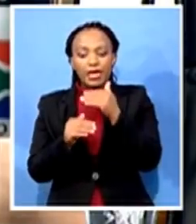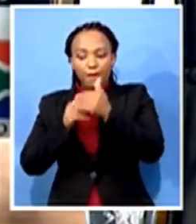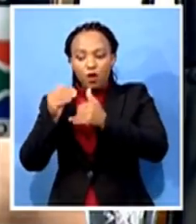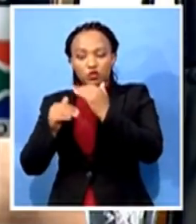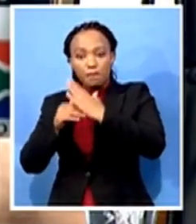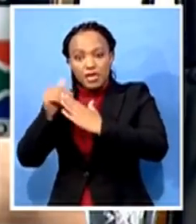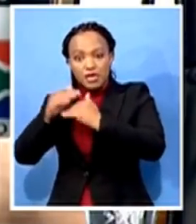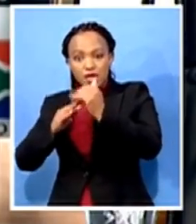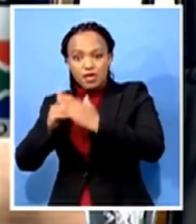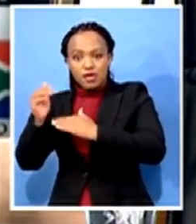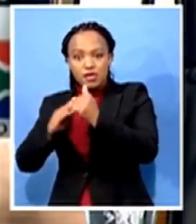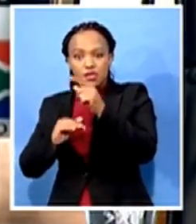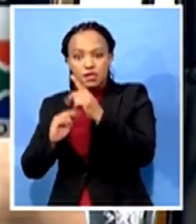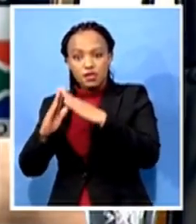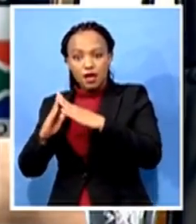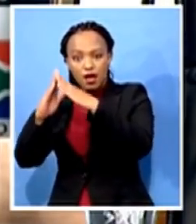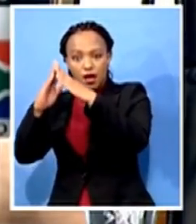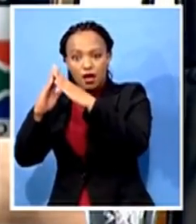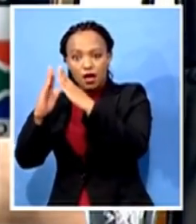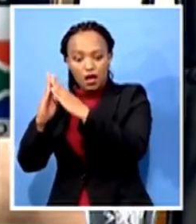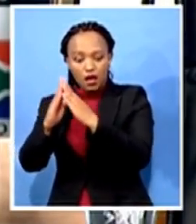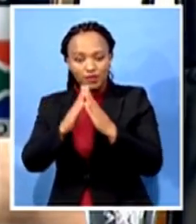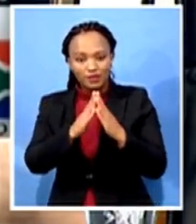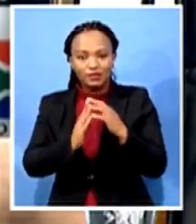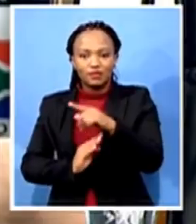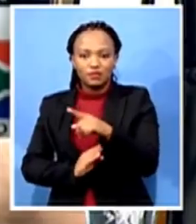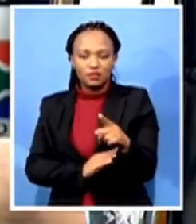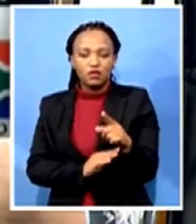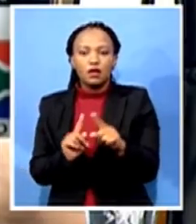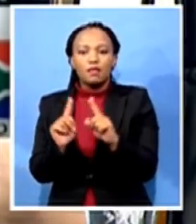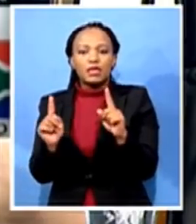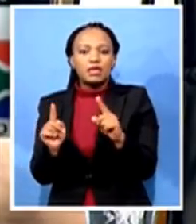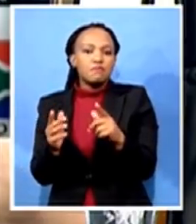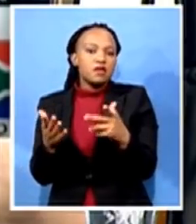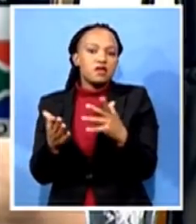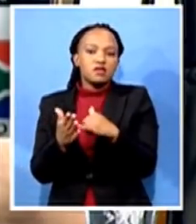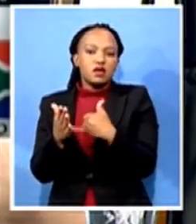houses was not going to be part of the specification